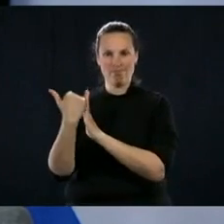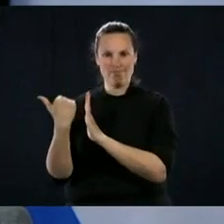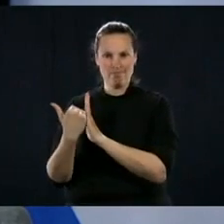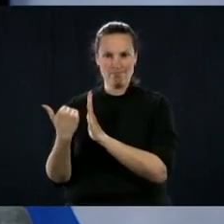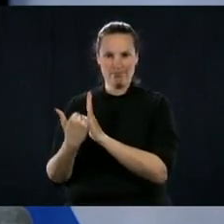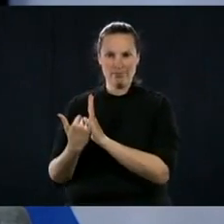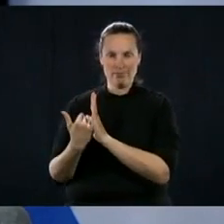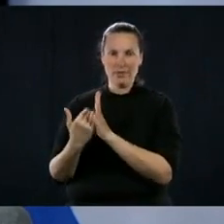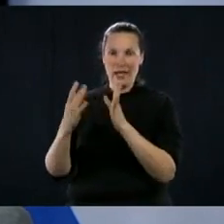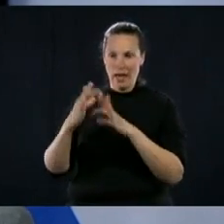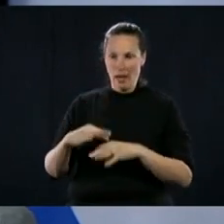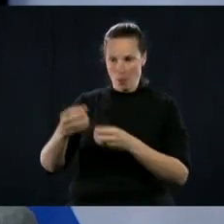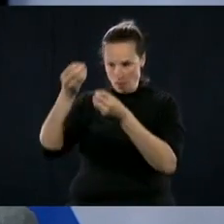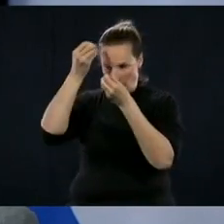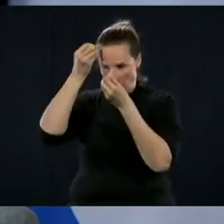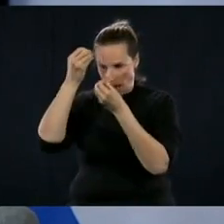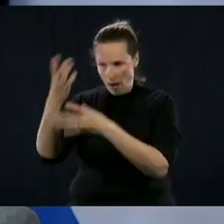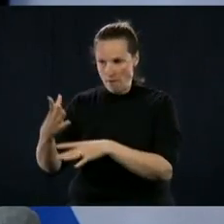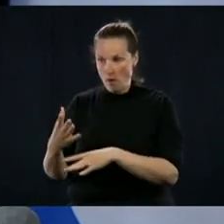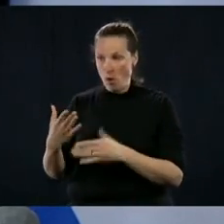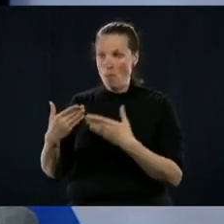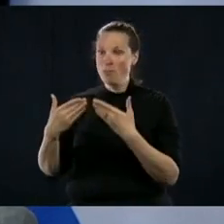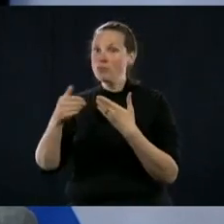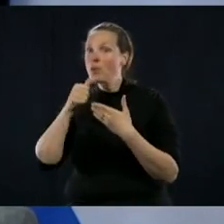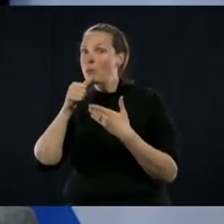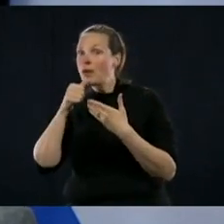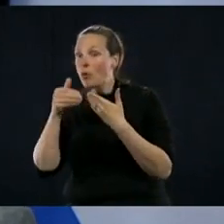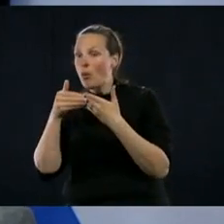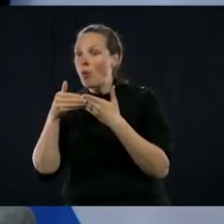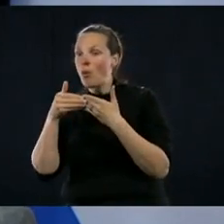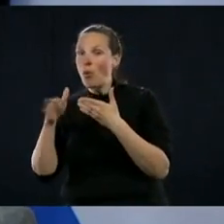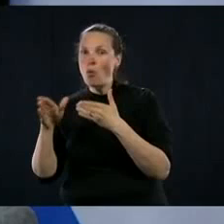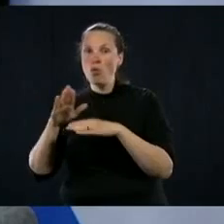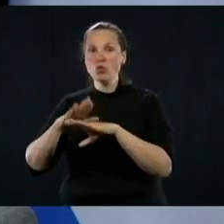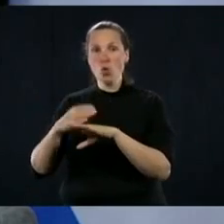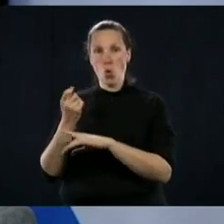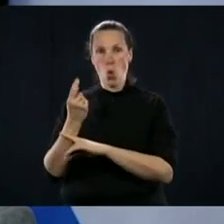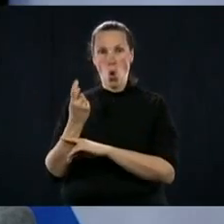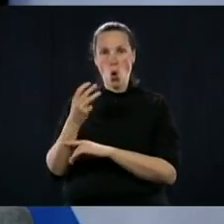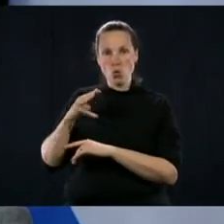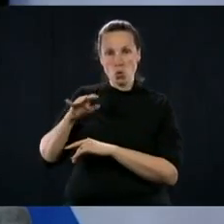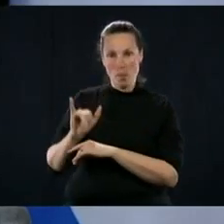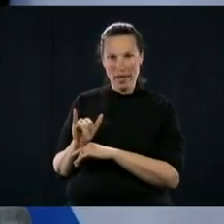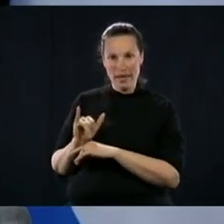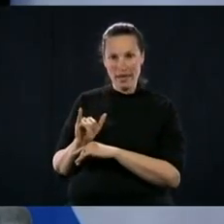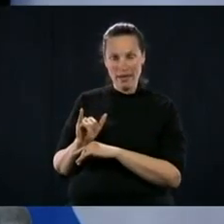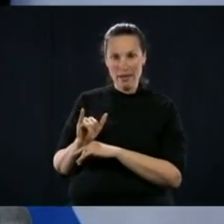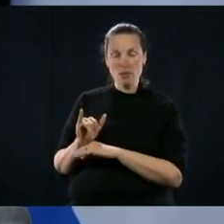prepare themselves. We prefer to let themselves prepare themselves adequately for the 11th. If ever it's later